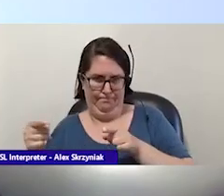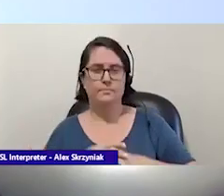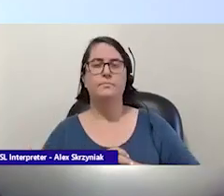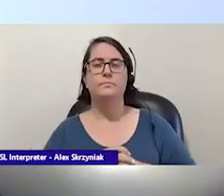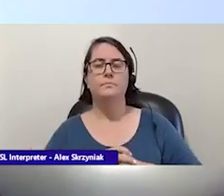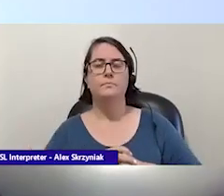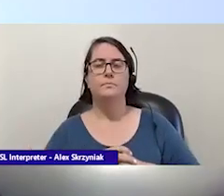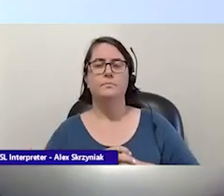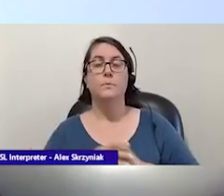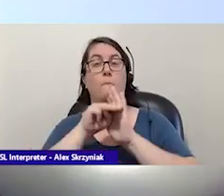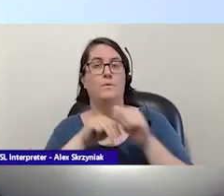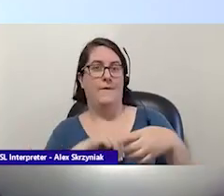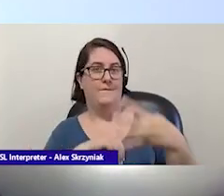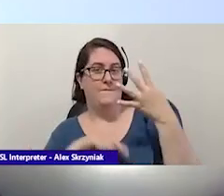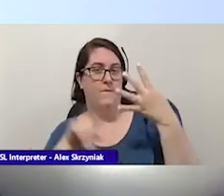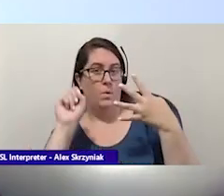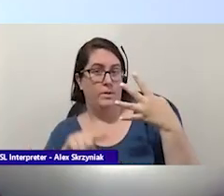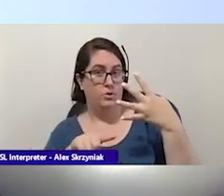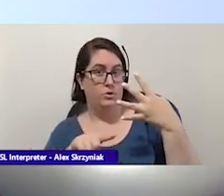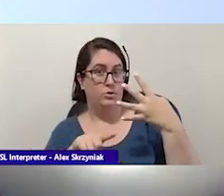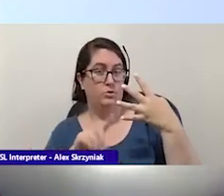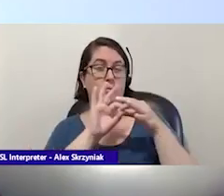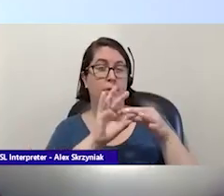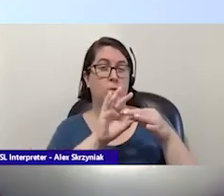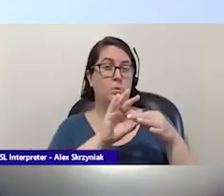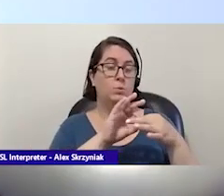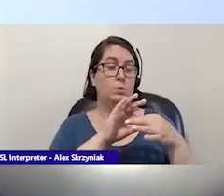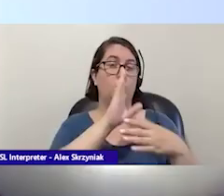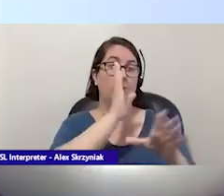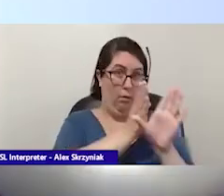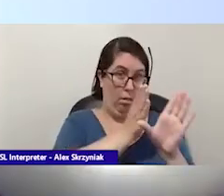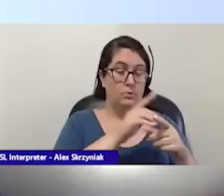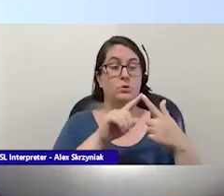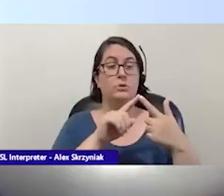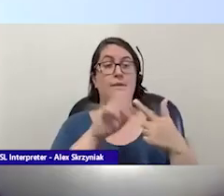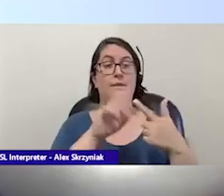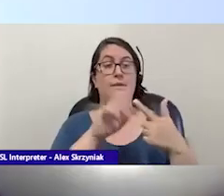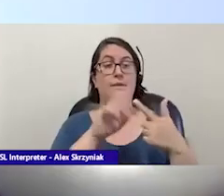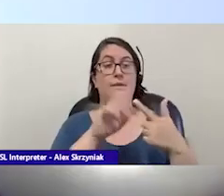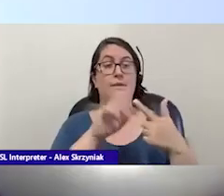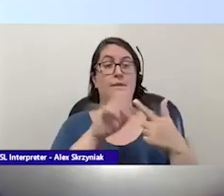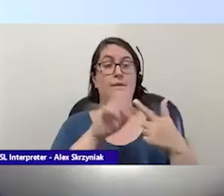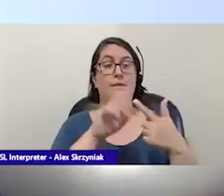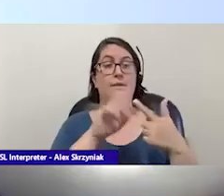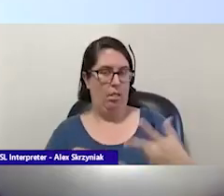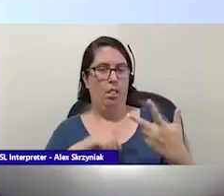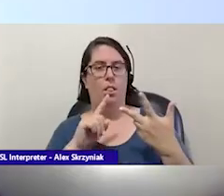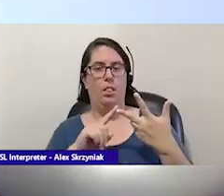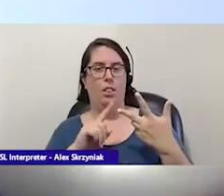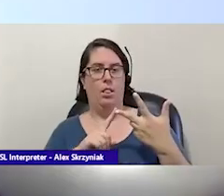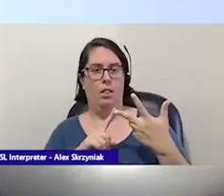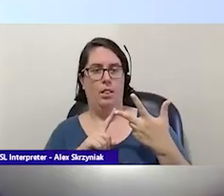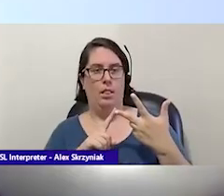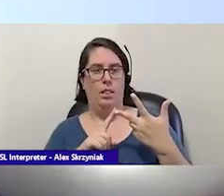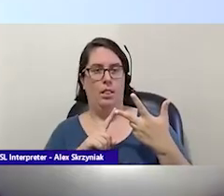4 questions on psychological abuse, 6 questions on physical abuse, and 3 on financial abuse.